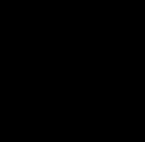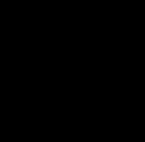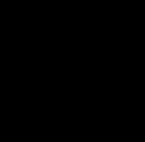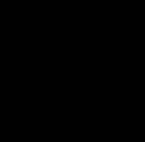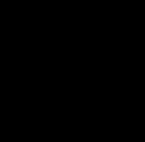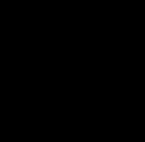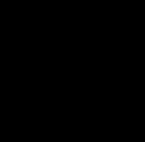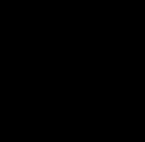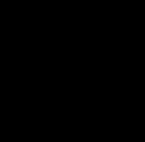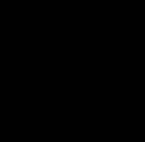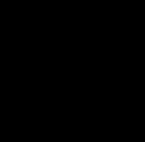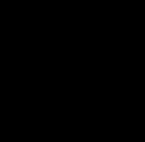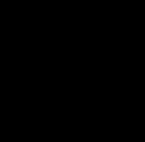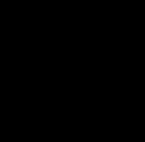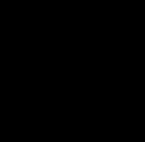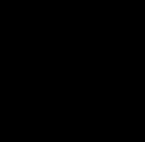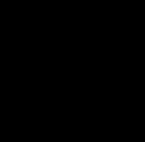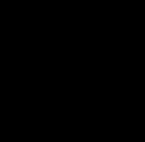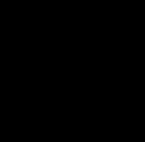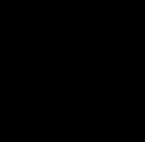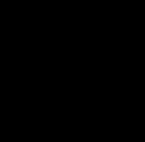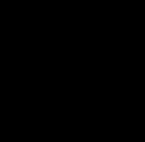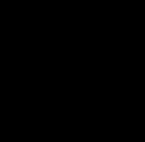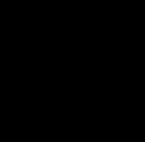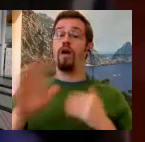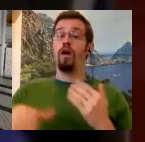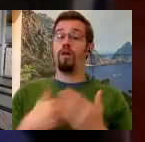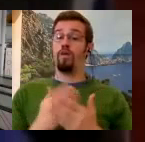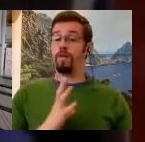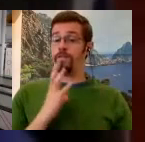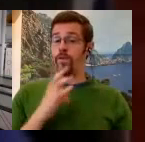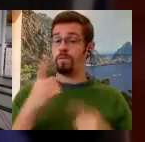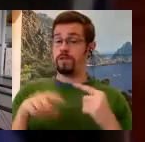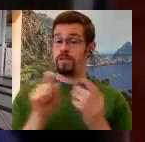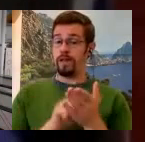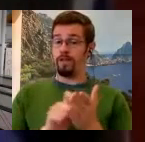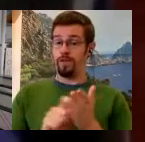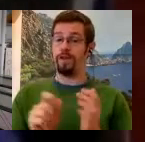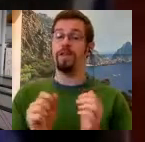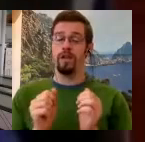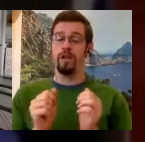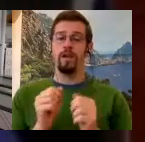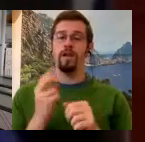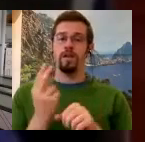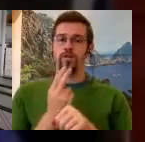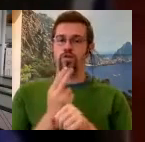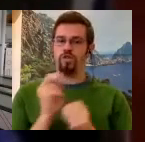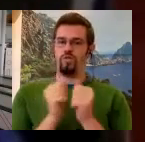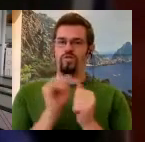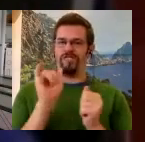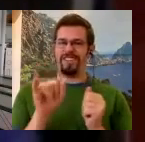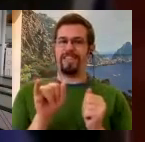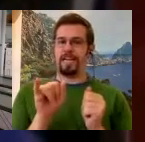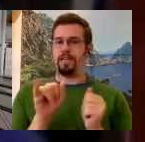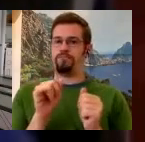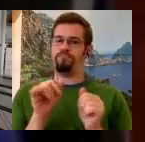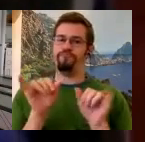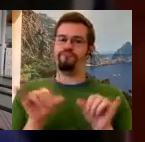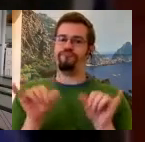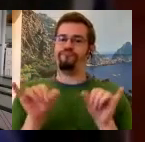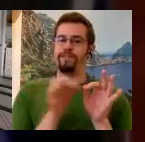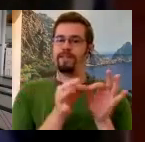And all of the formal sign writing and the strings are described with these regular expression pattern matches.